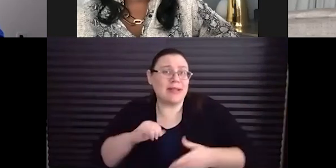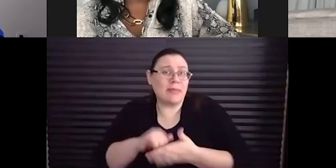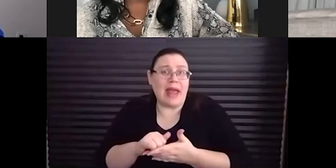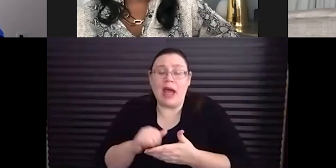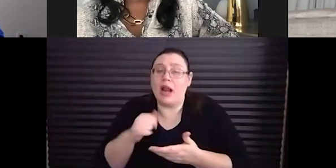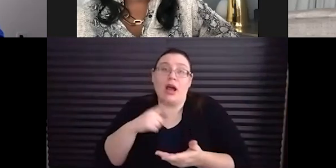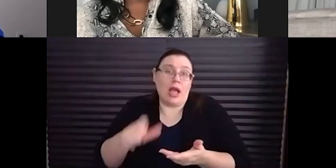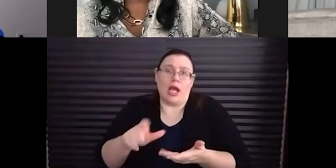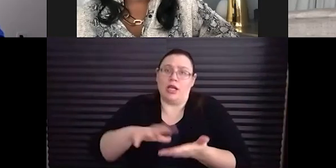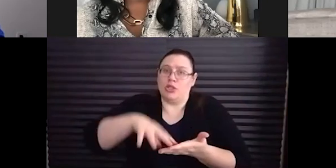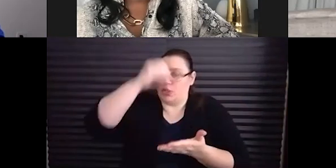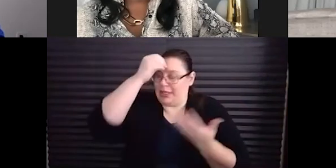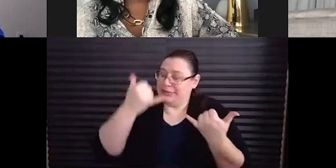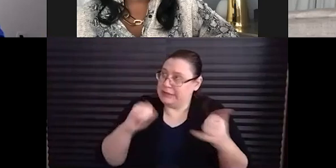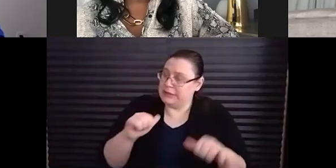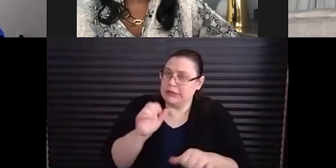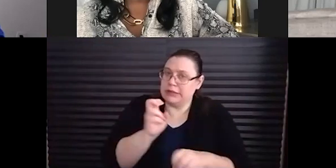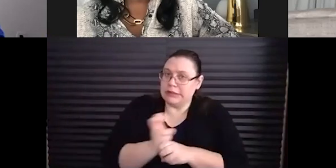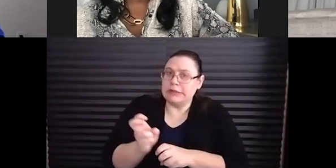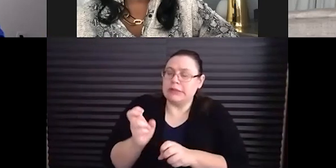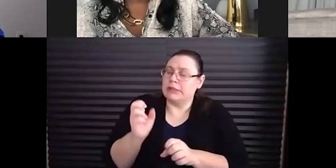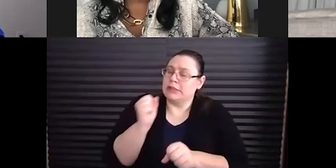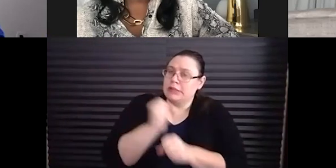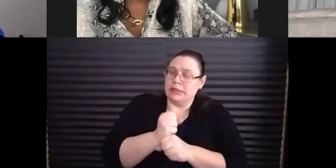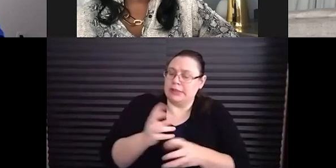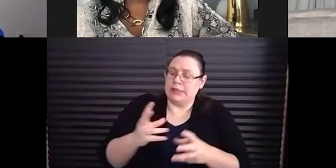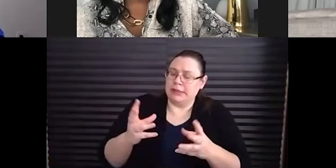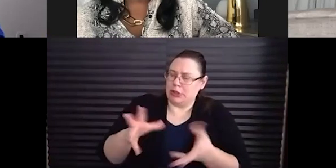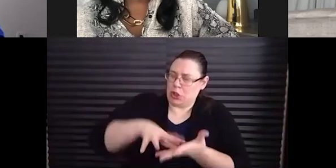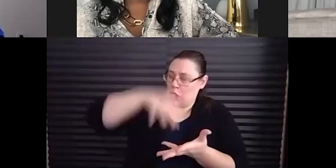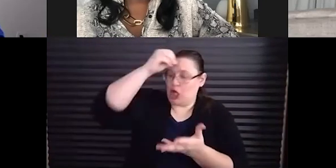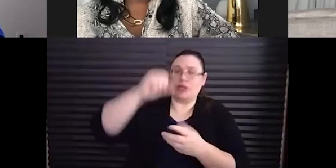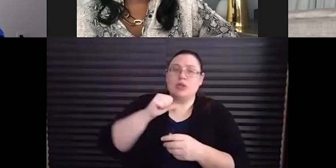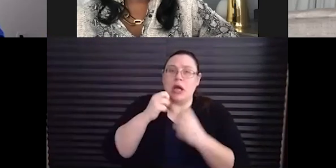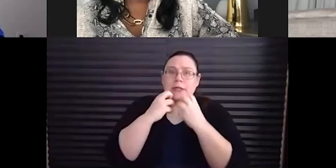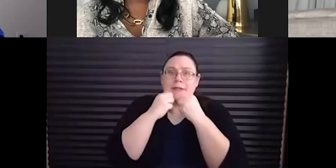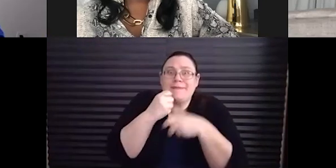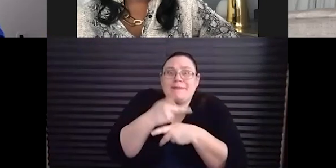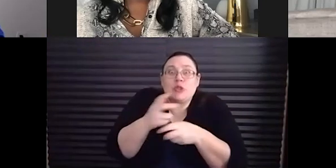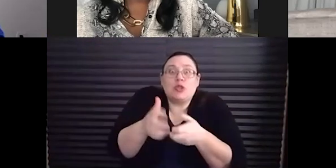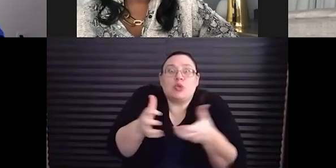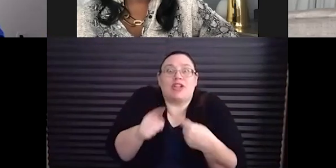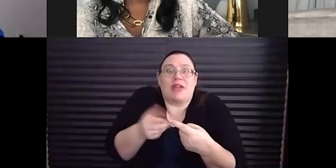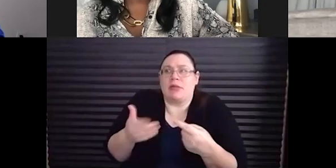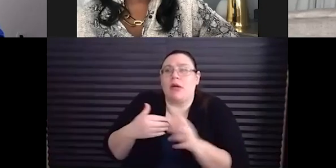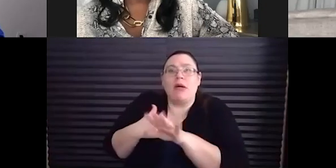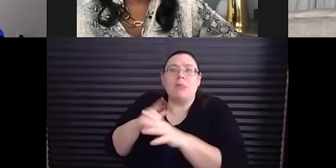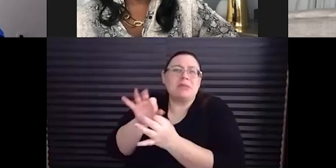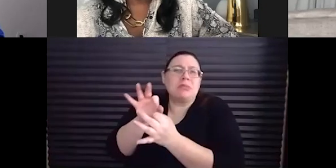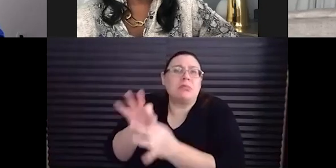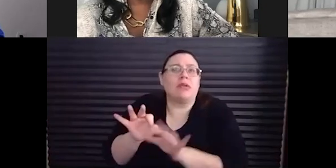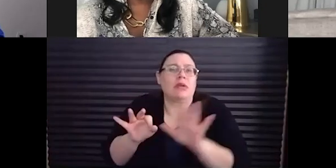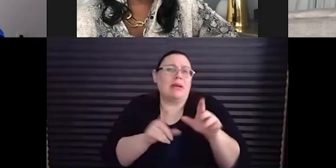learn, and I'm still learning, is to not be so precious about things. To not feel like, oh, it has to be perfect, it has to